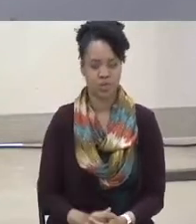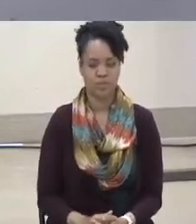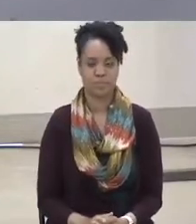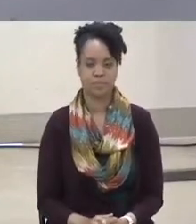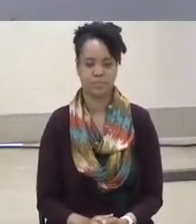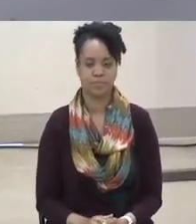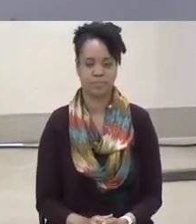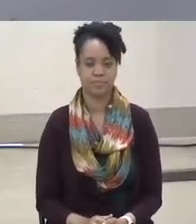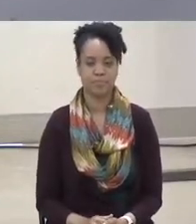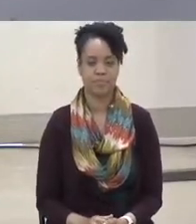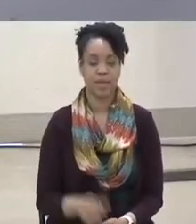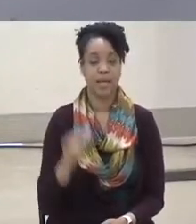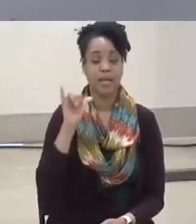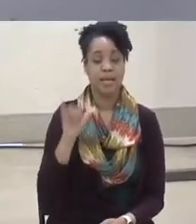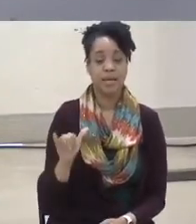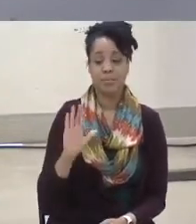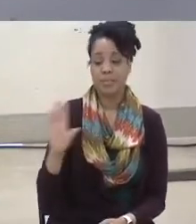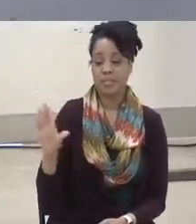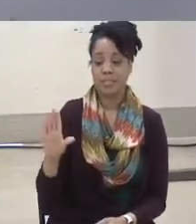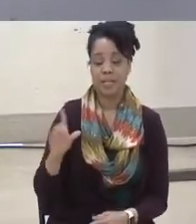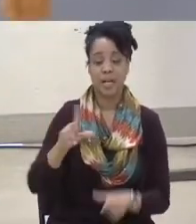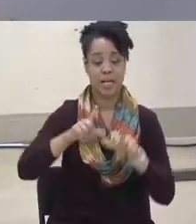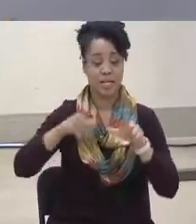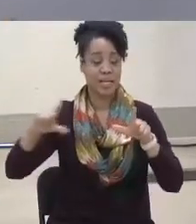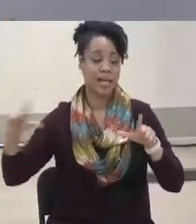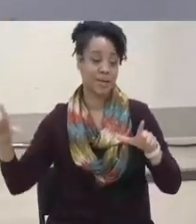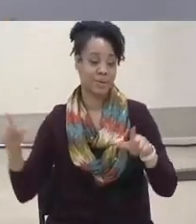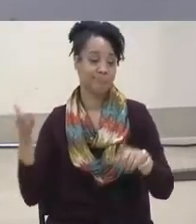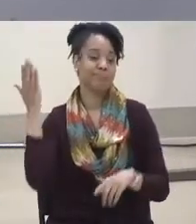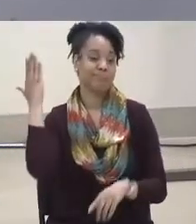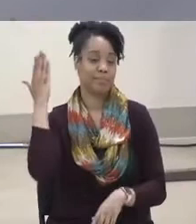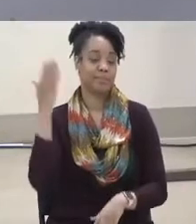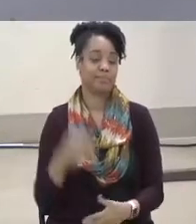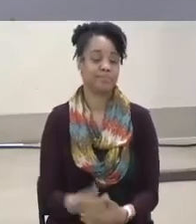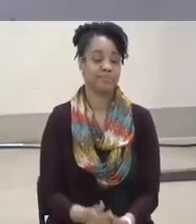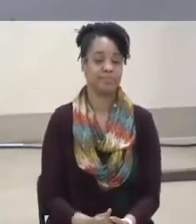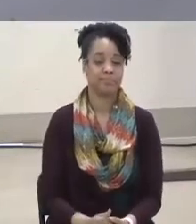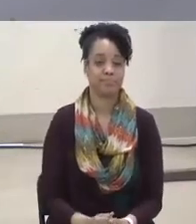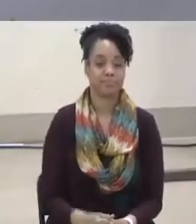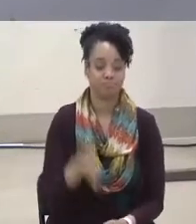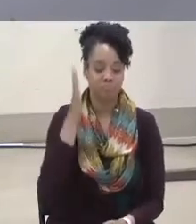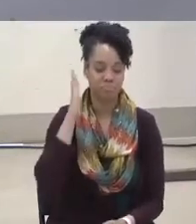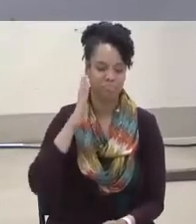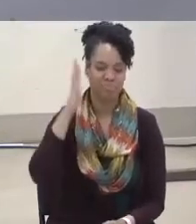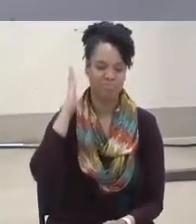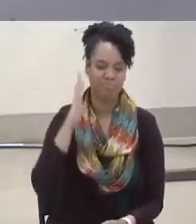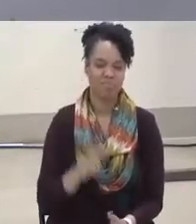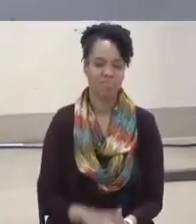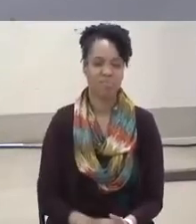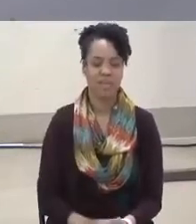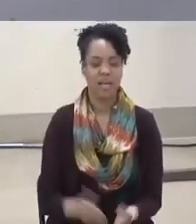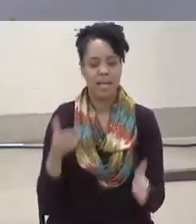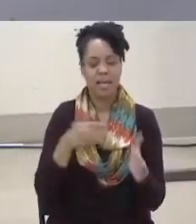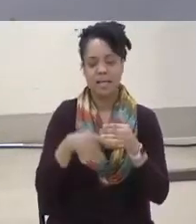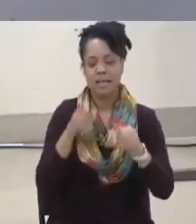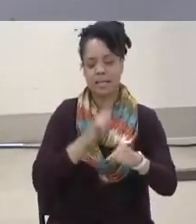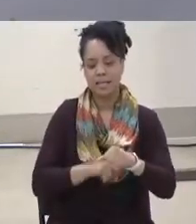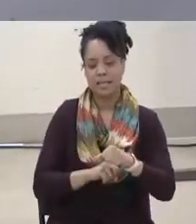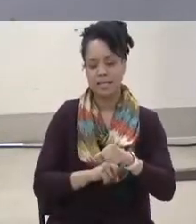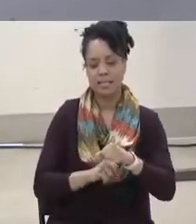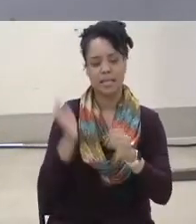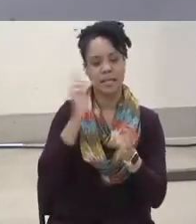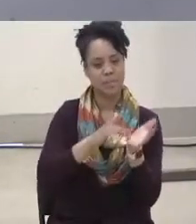eran los judíos. and that was their language back then. Y entonces ese era su lenguaje. At the time of